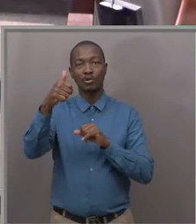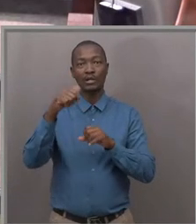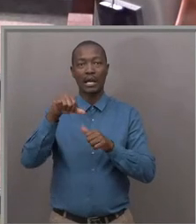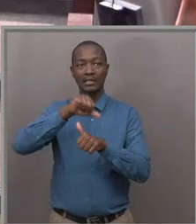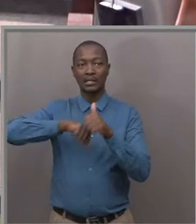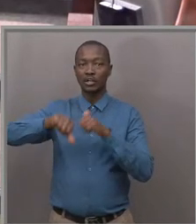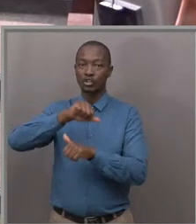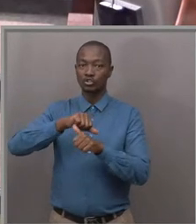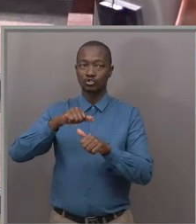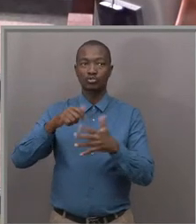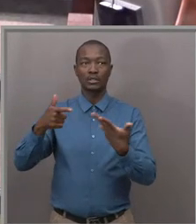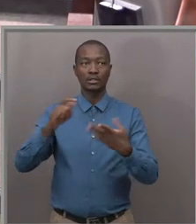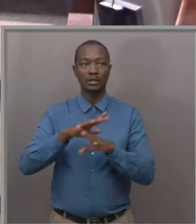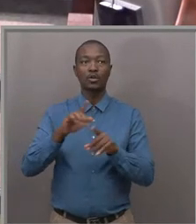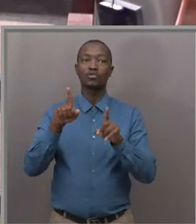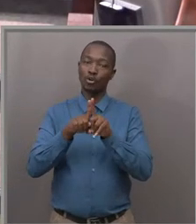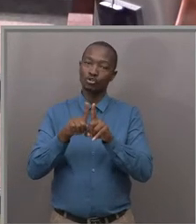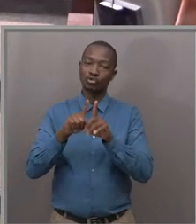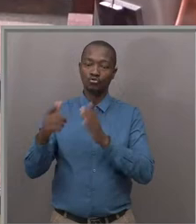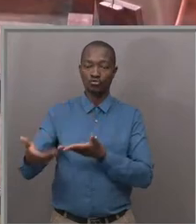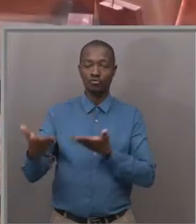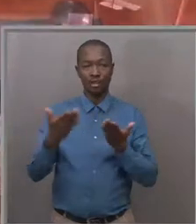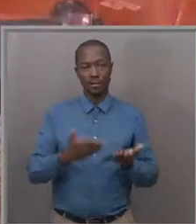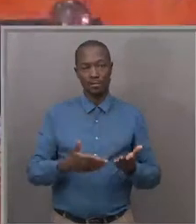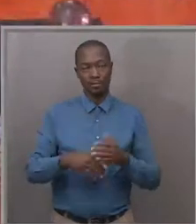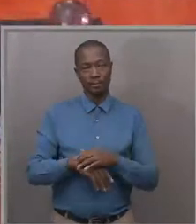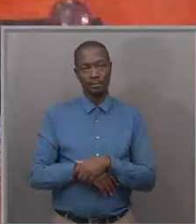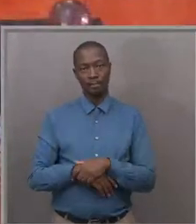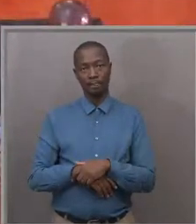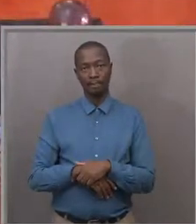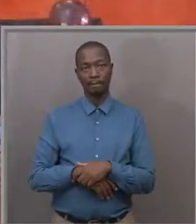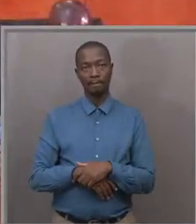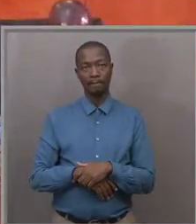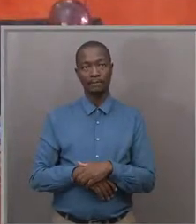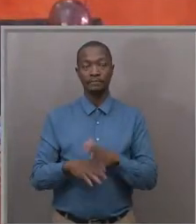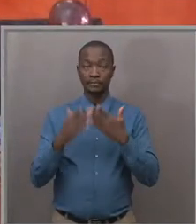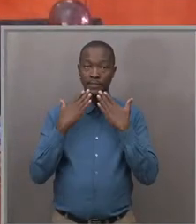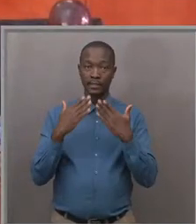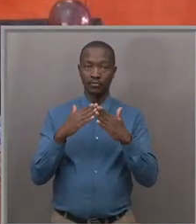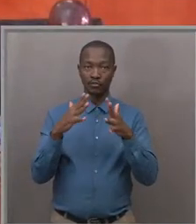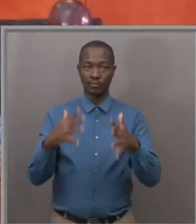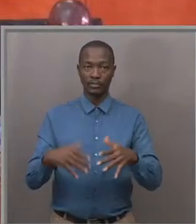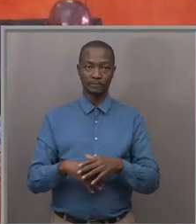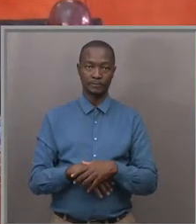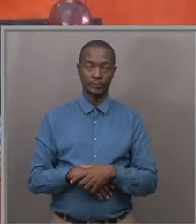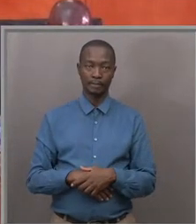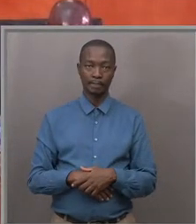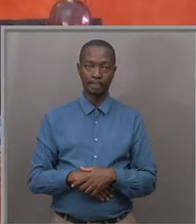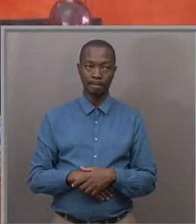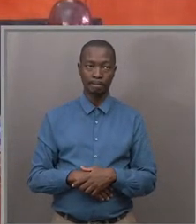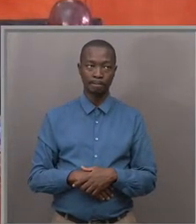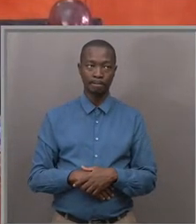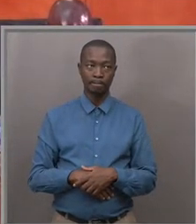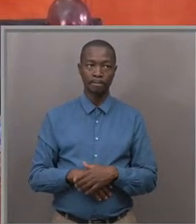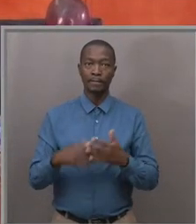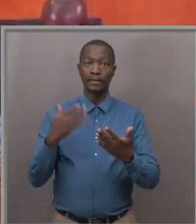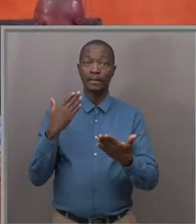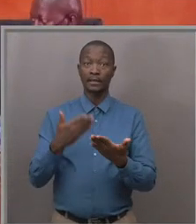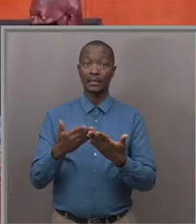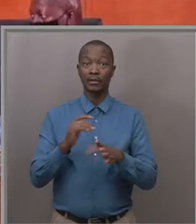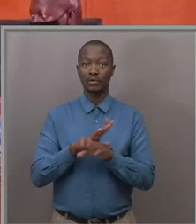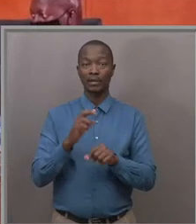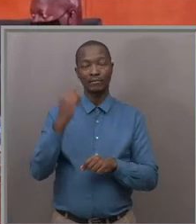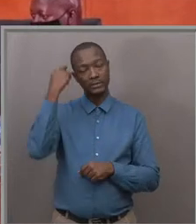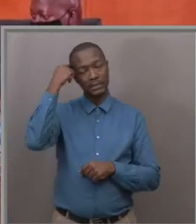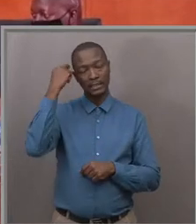platform, you are also welcome. Thank you very much. Can we have the secretary